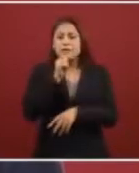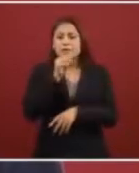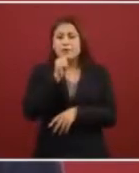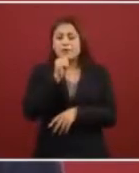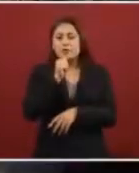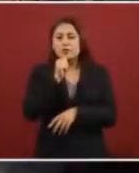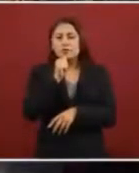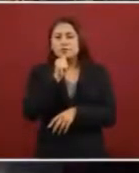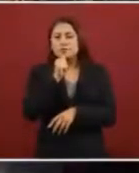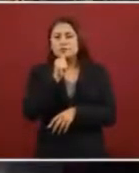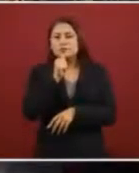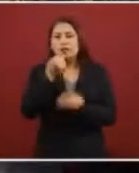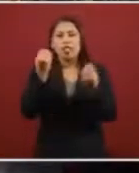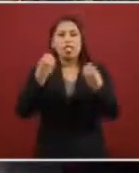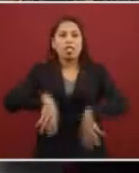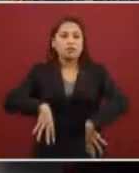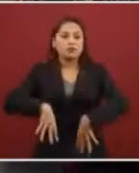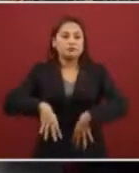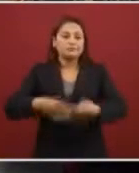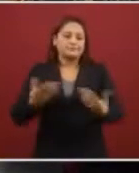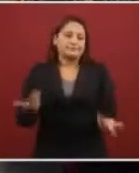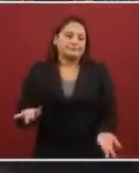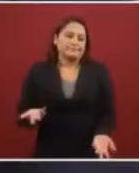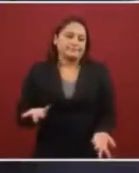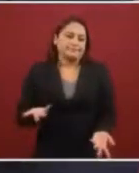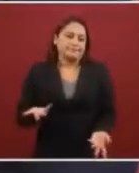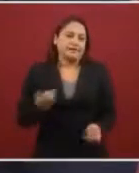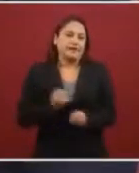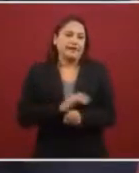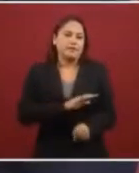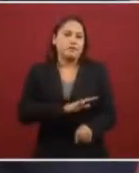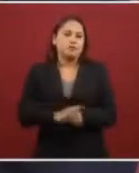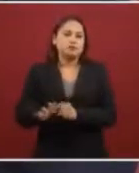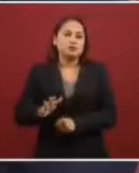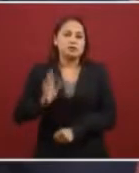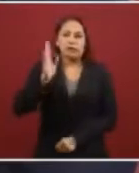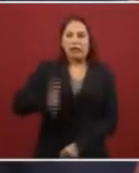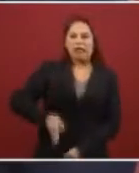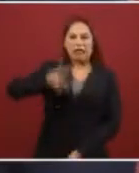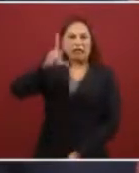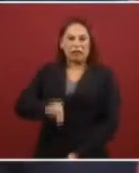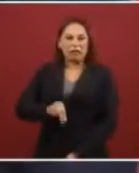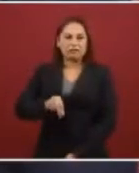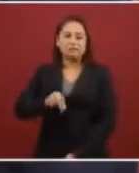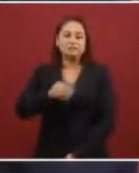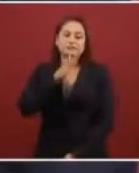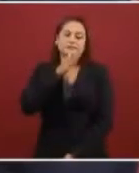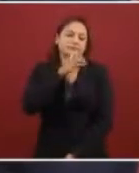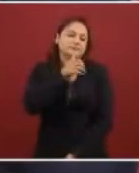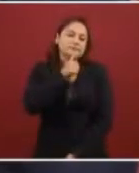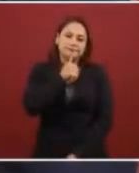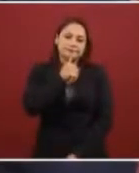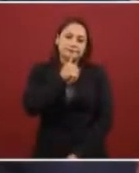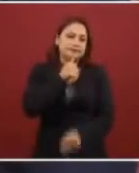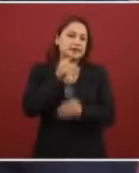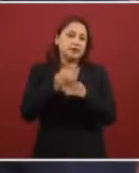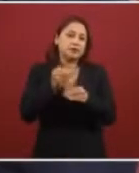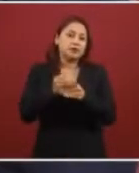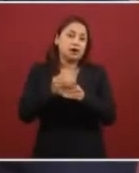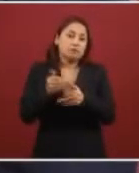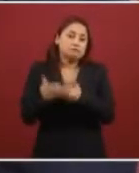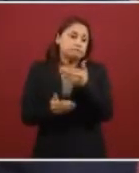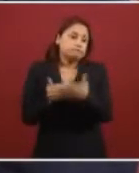racional. It is not rational decir no al tratado to say no a to the treaty alturas. At this time.